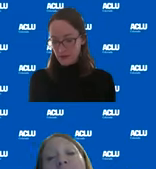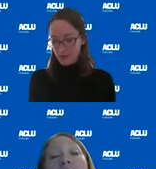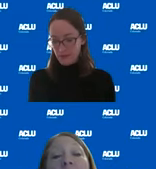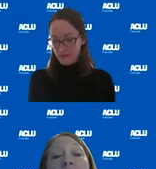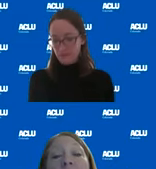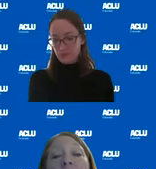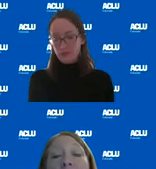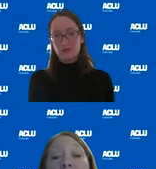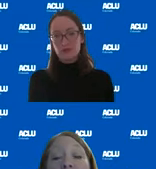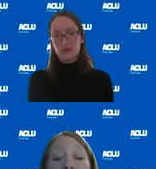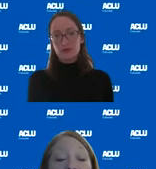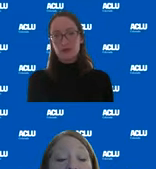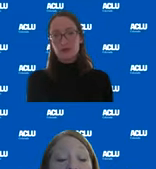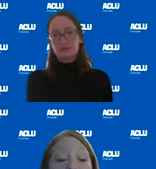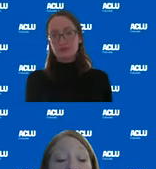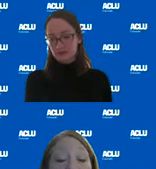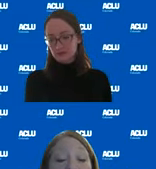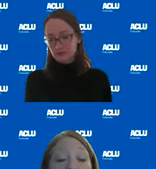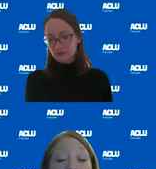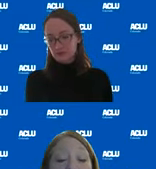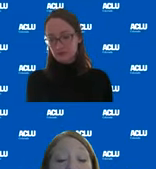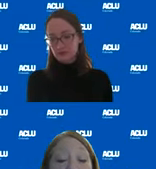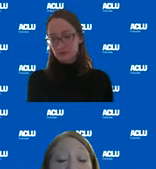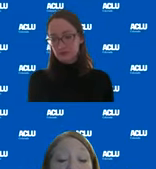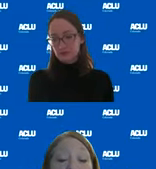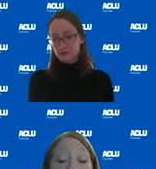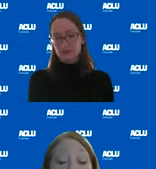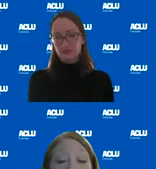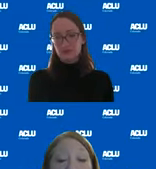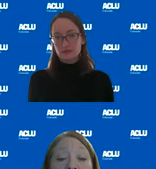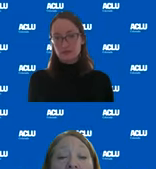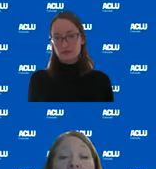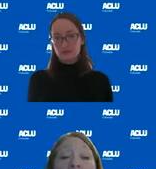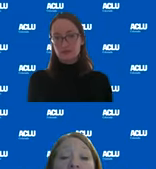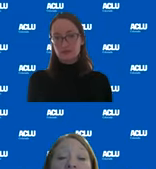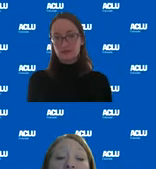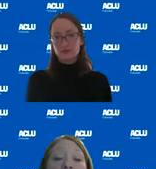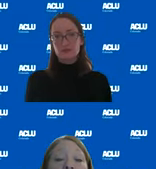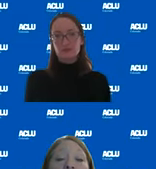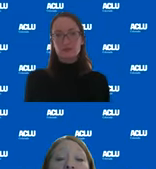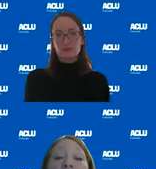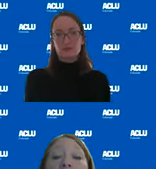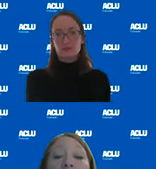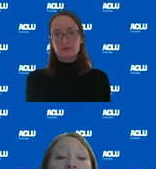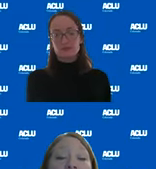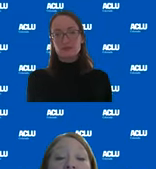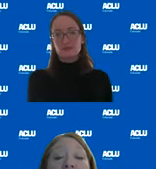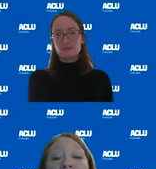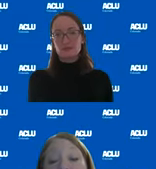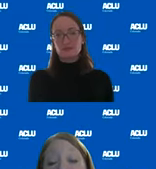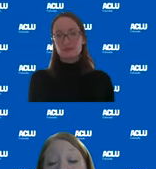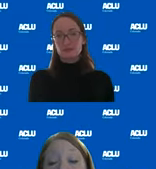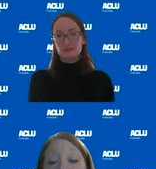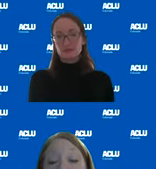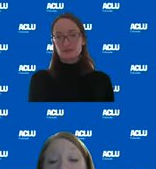questions, please go ahead and type them into the Q&A box. So Jen, with COVID risk